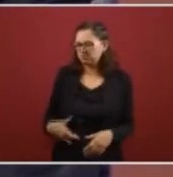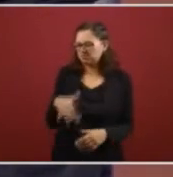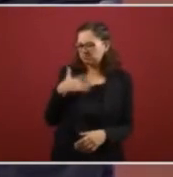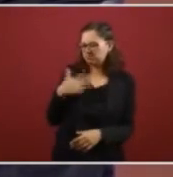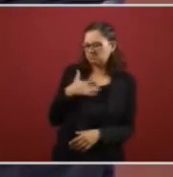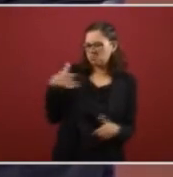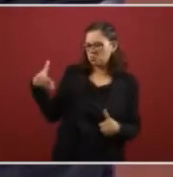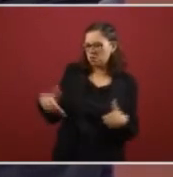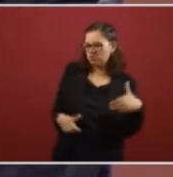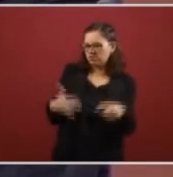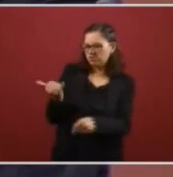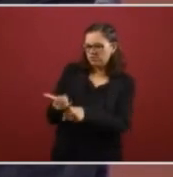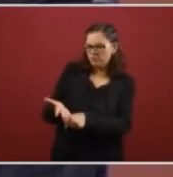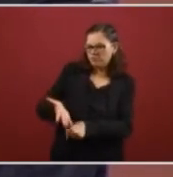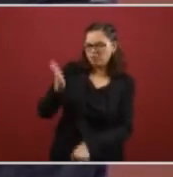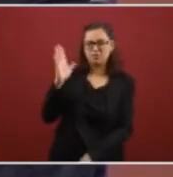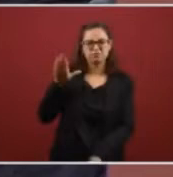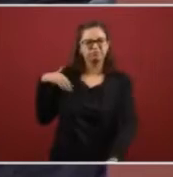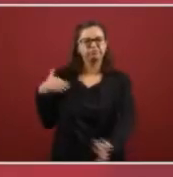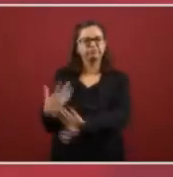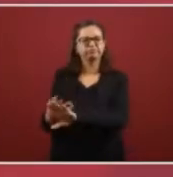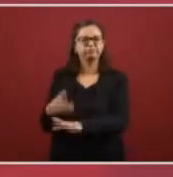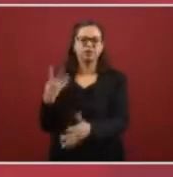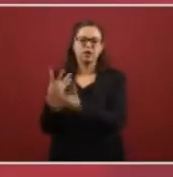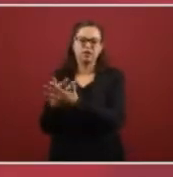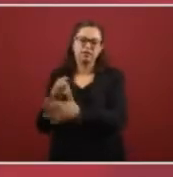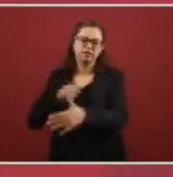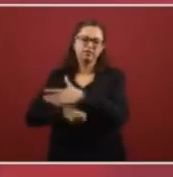from the president, or from the